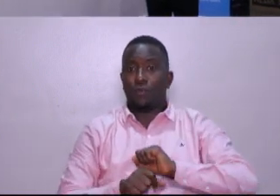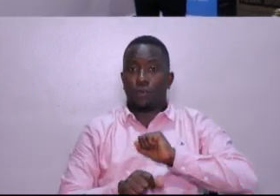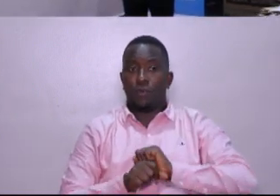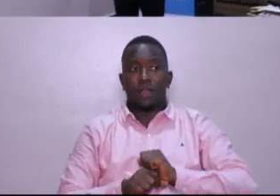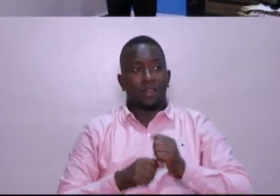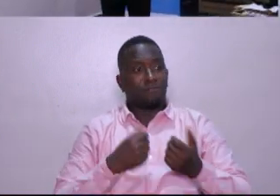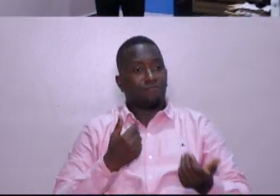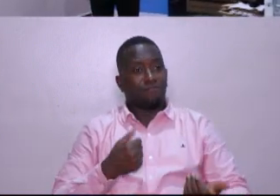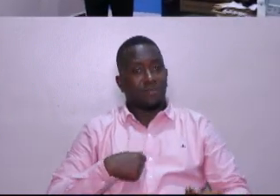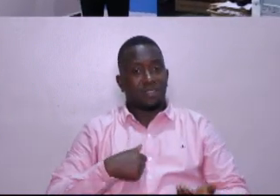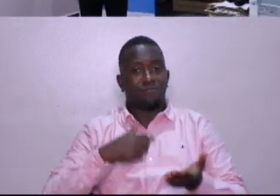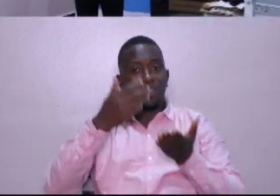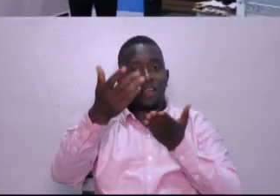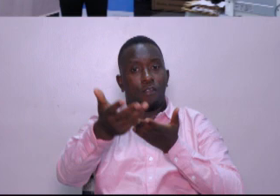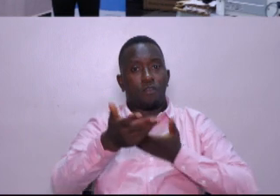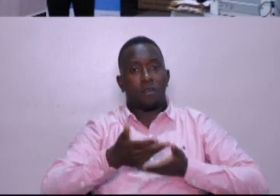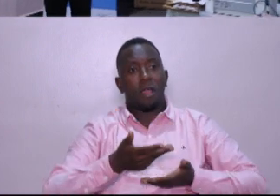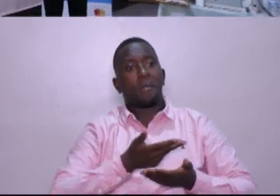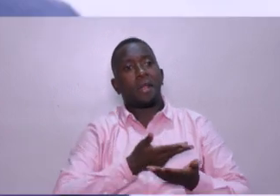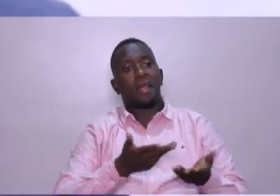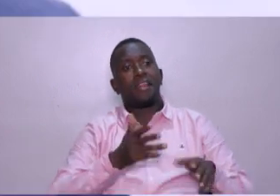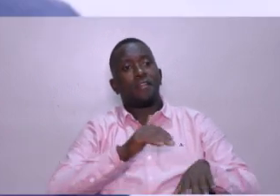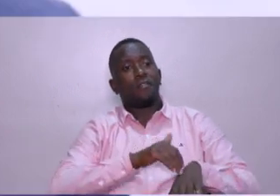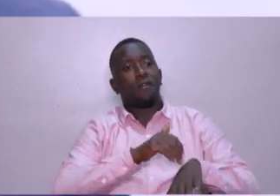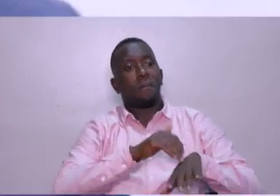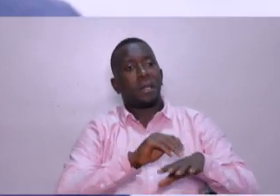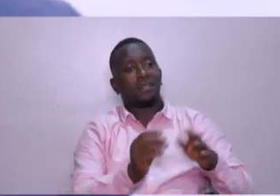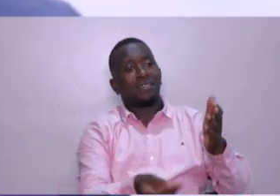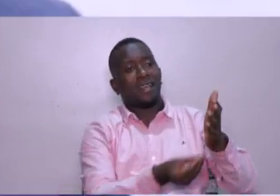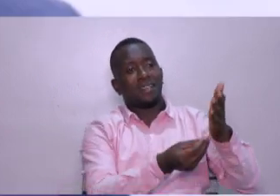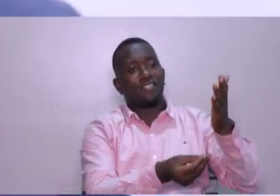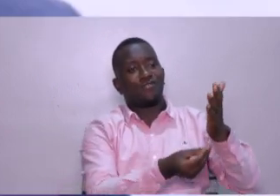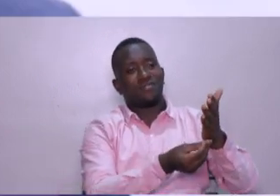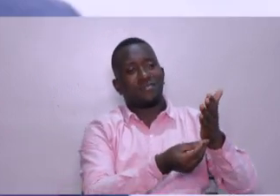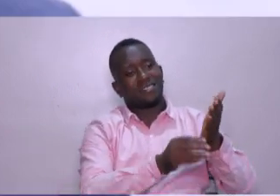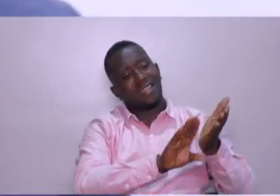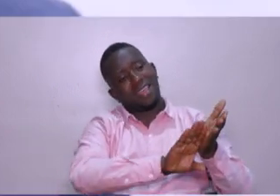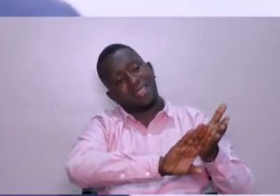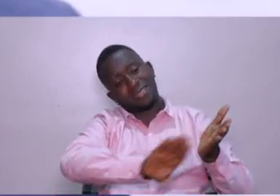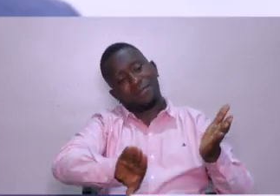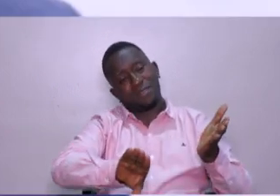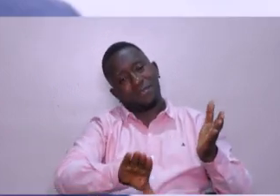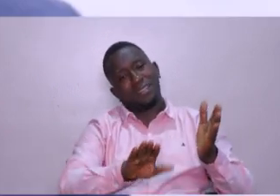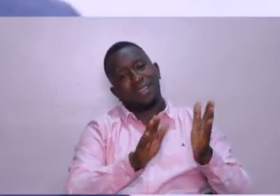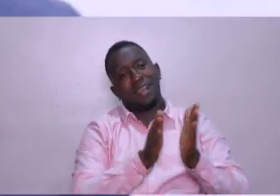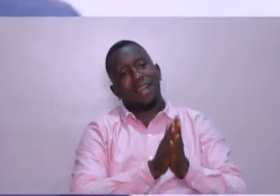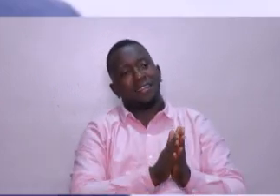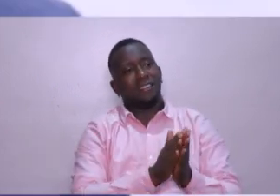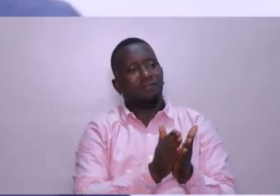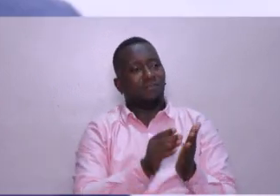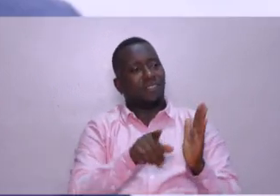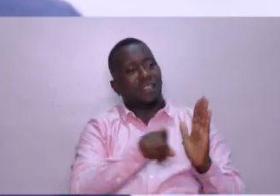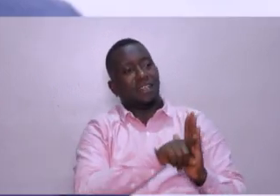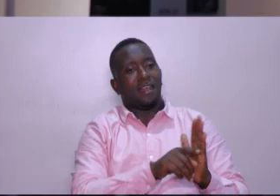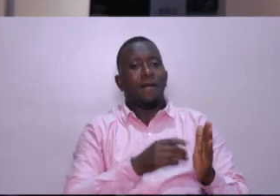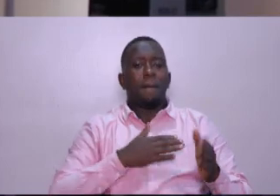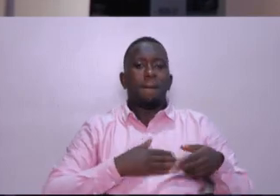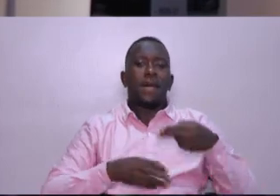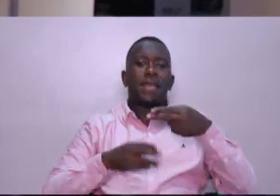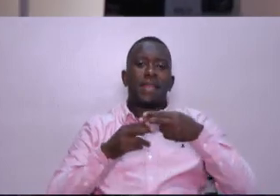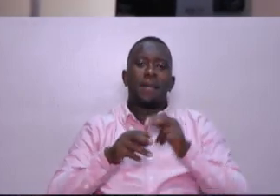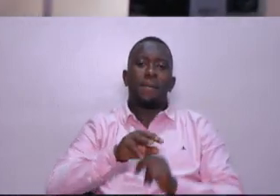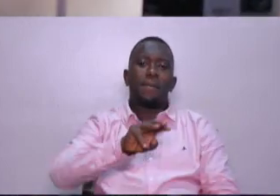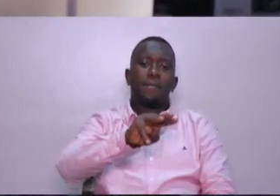any comments or any supplements, additions, and reductions. Thank you very much. I'm Moses Byaruhanga